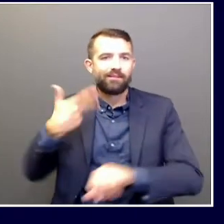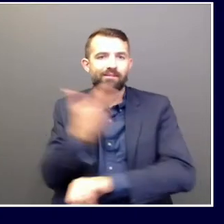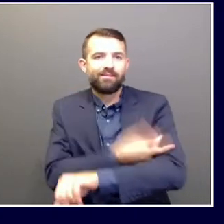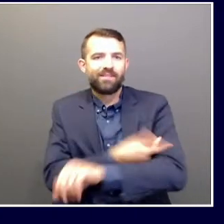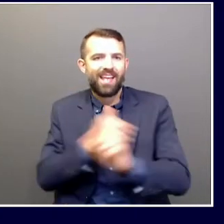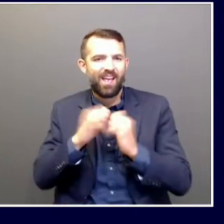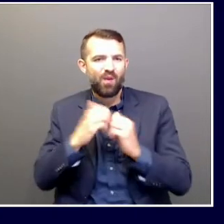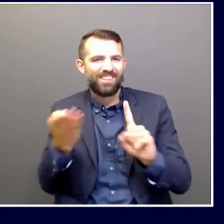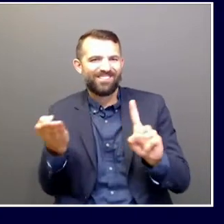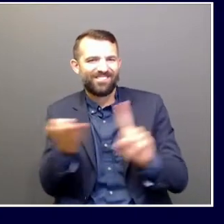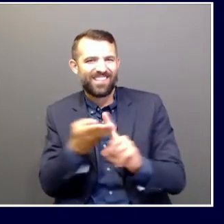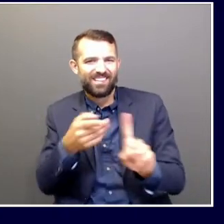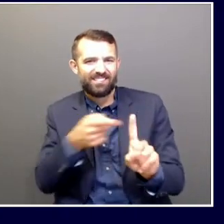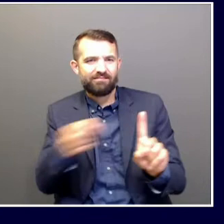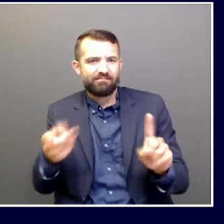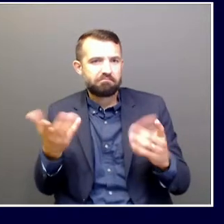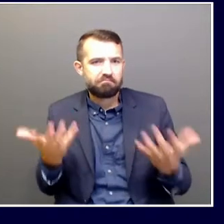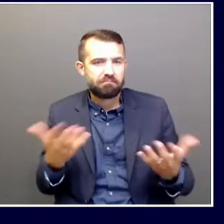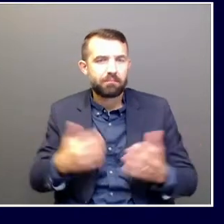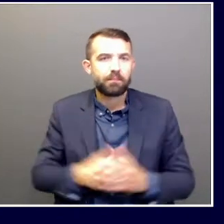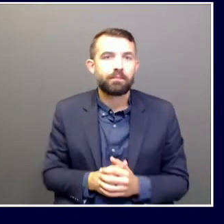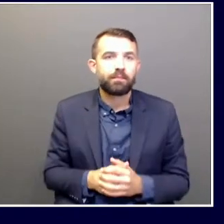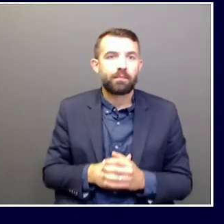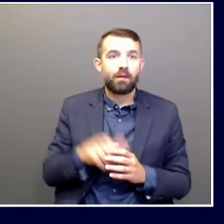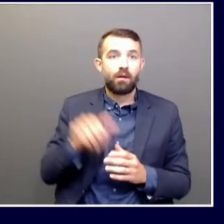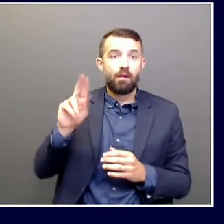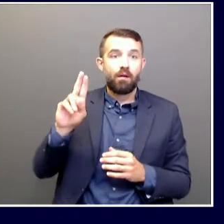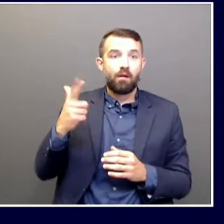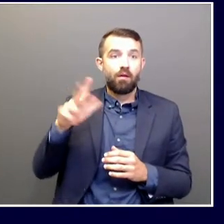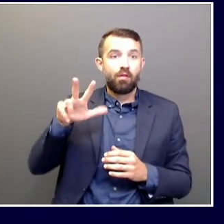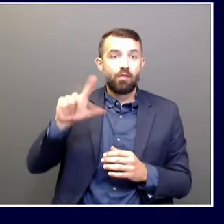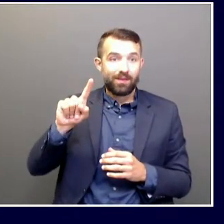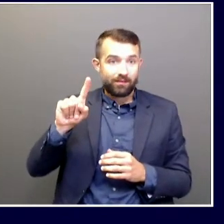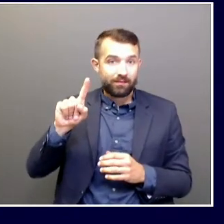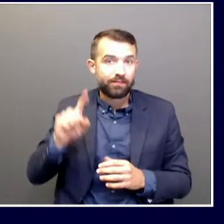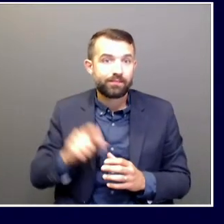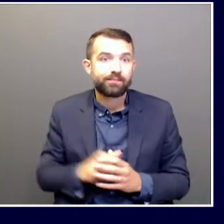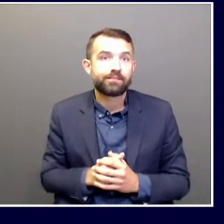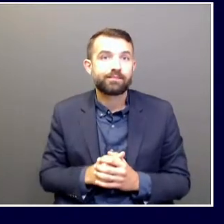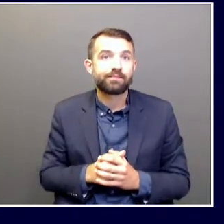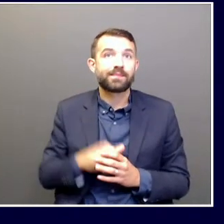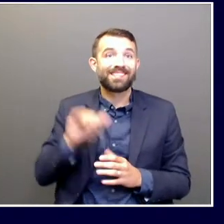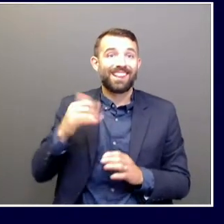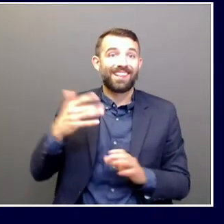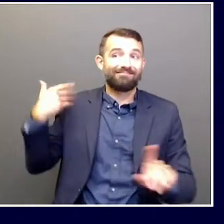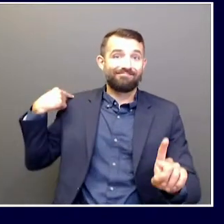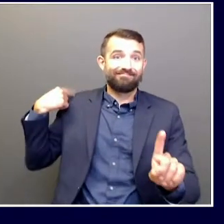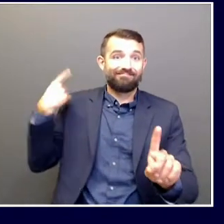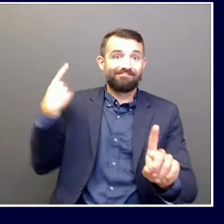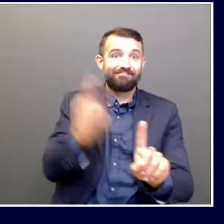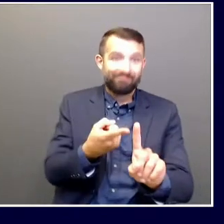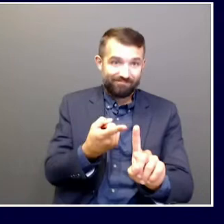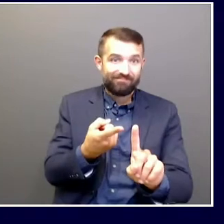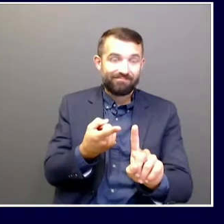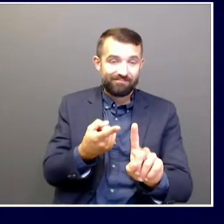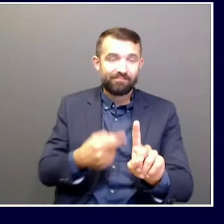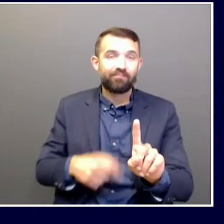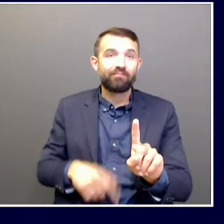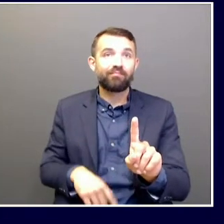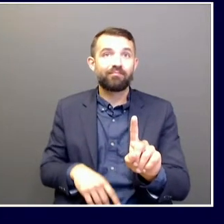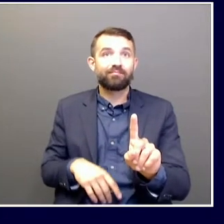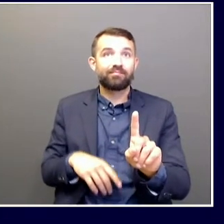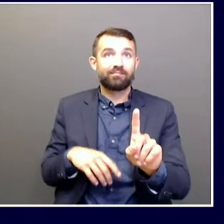as of August 31st, because there's a little bit of a time delay in between when we get the data and when we post it, as of